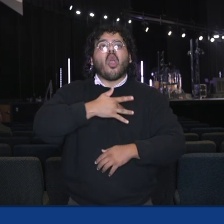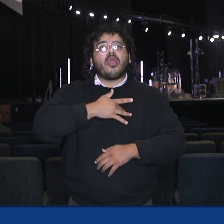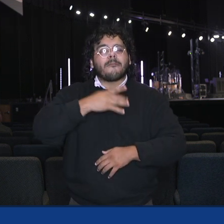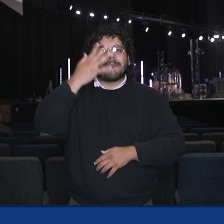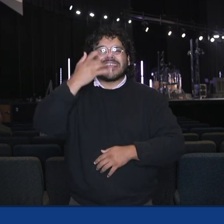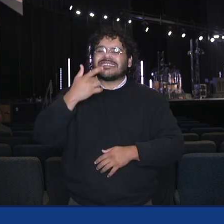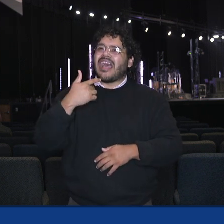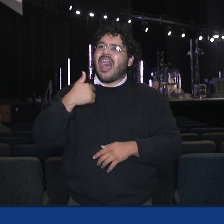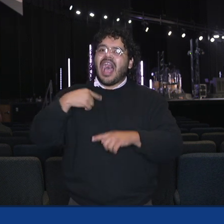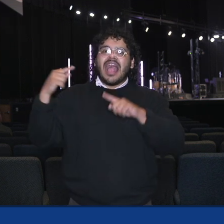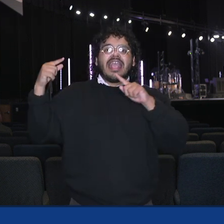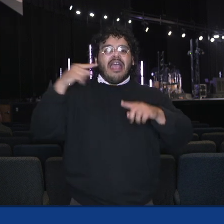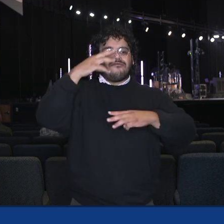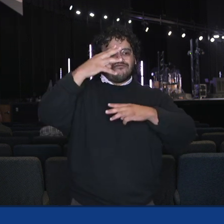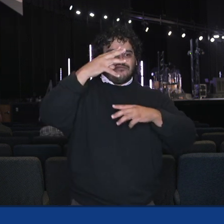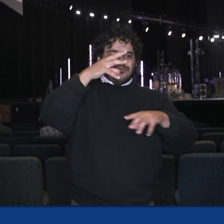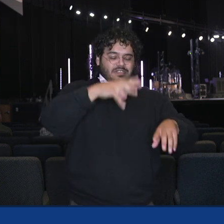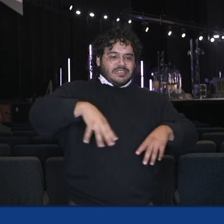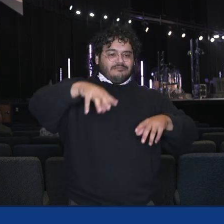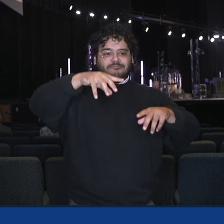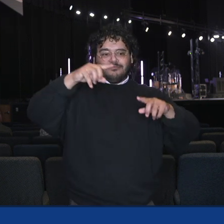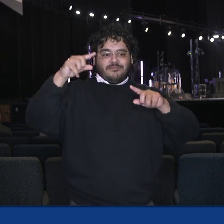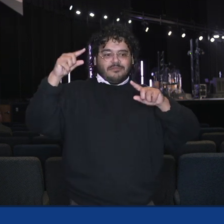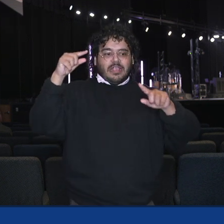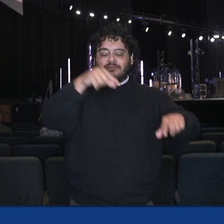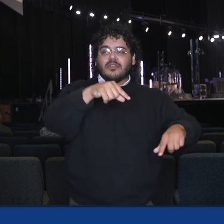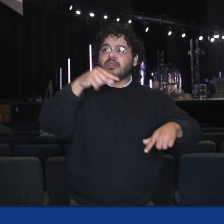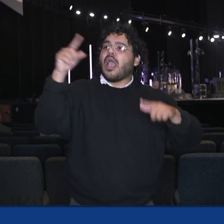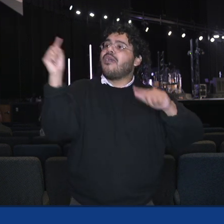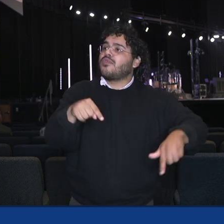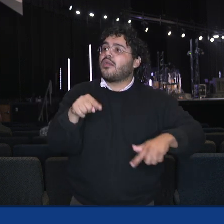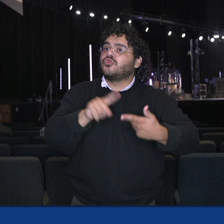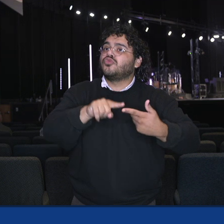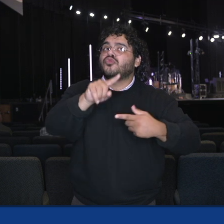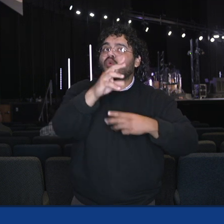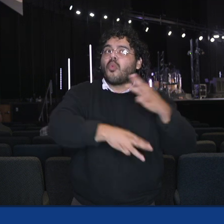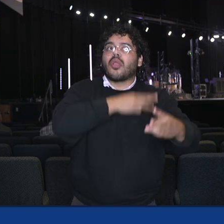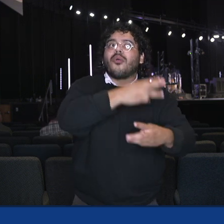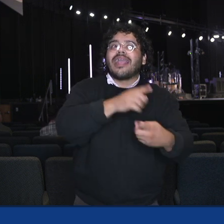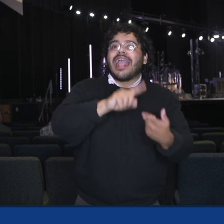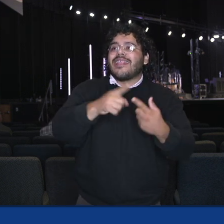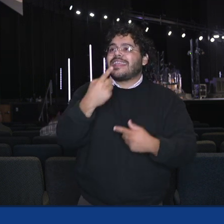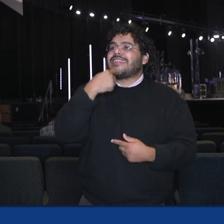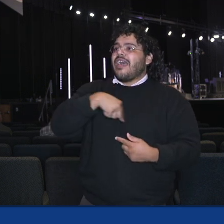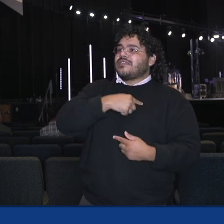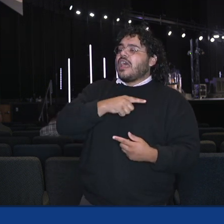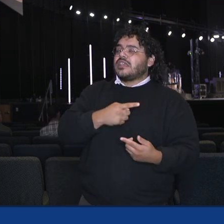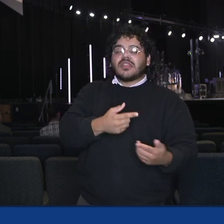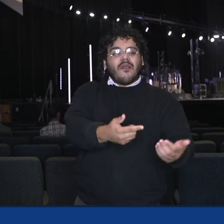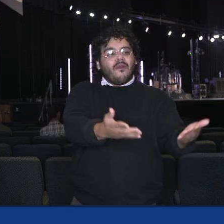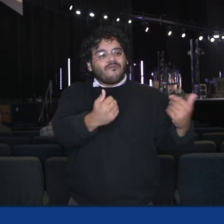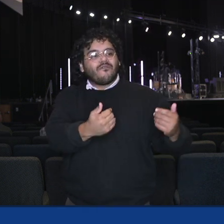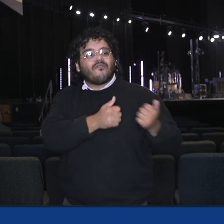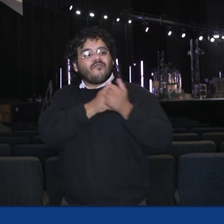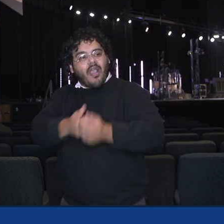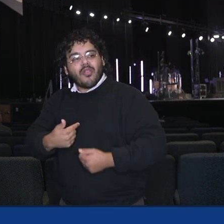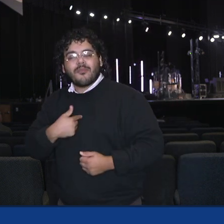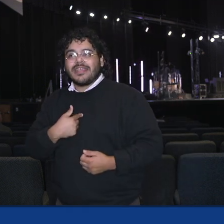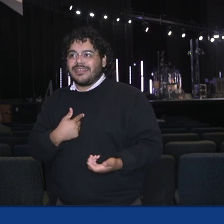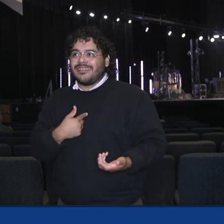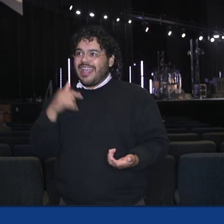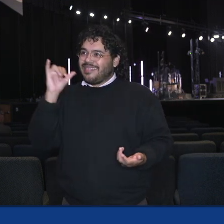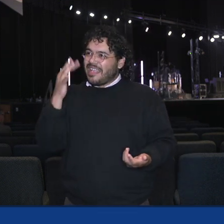powerful, holistic healing. And then he says to us, "Follow me." That's why we're doing this series.